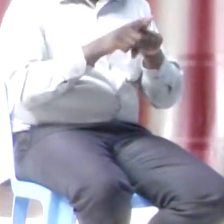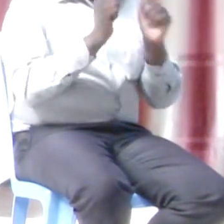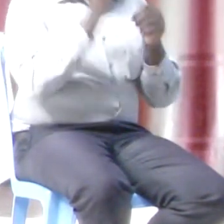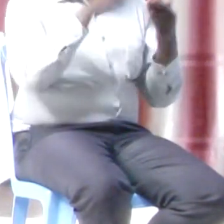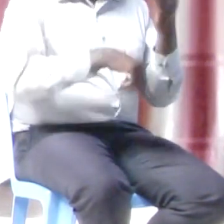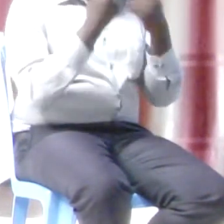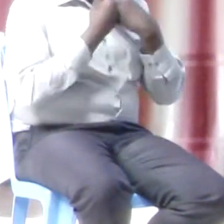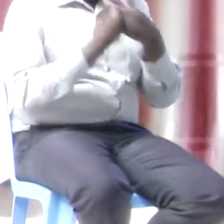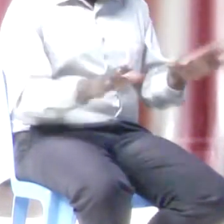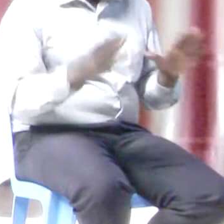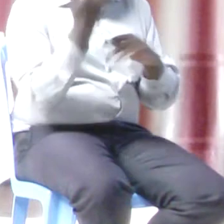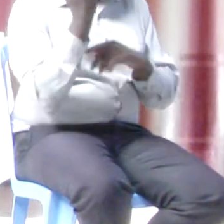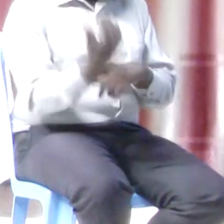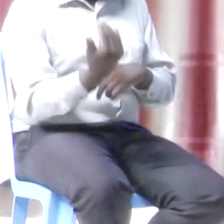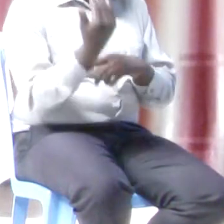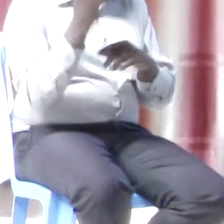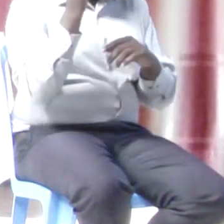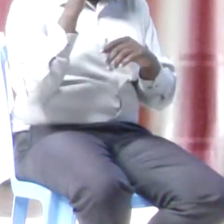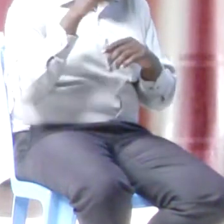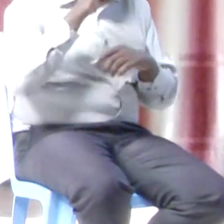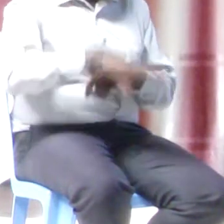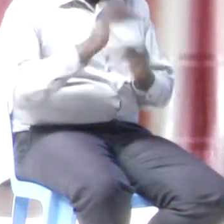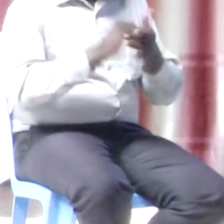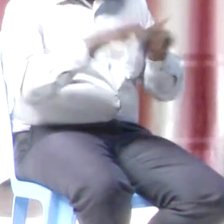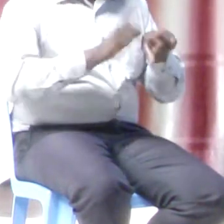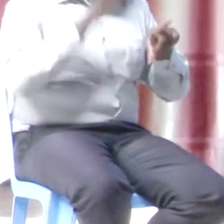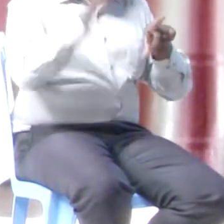son, you will give them a second chance.